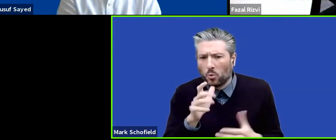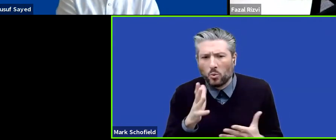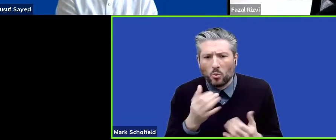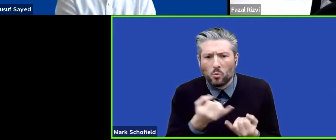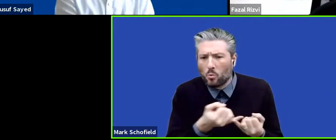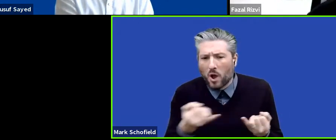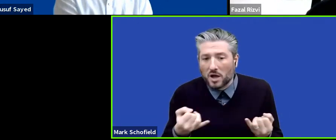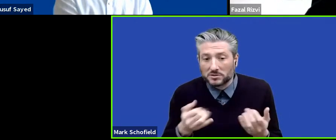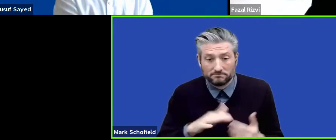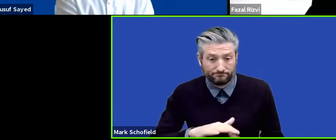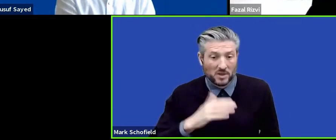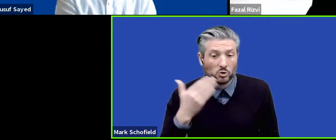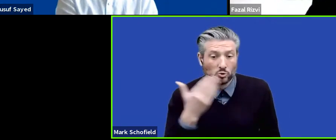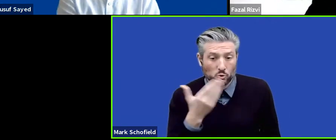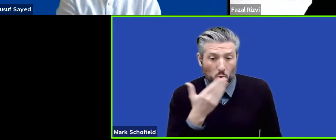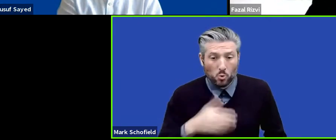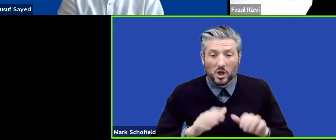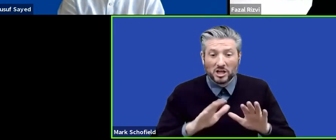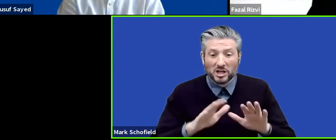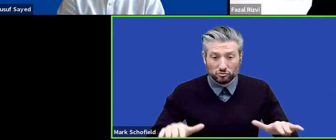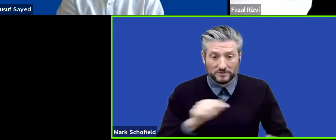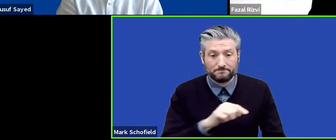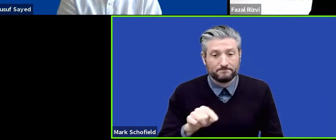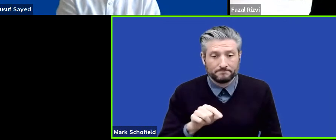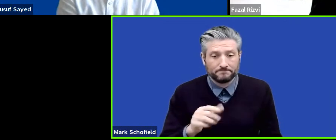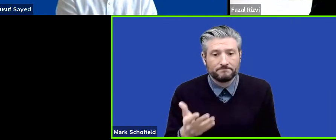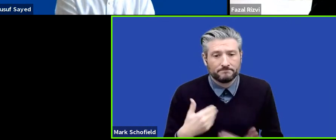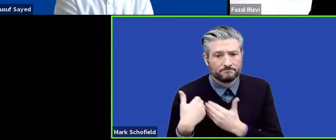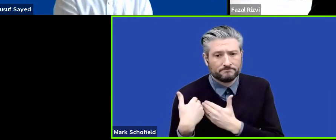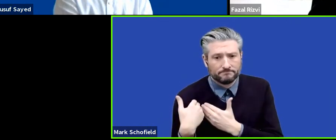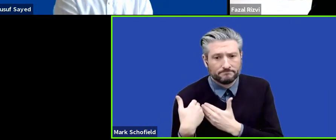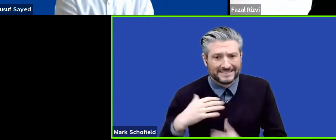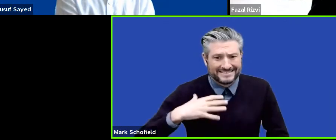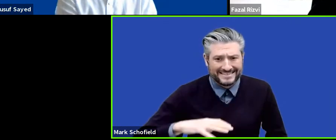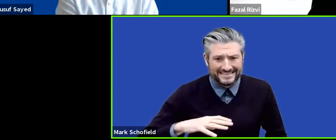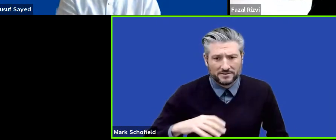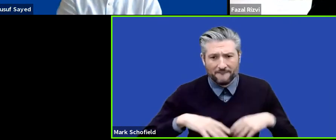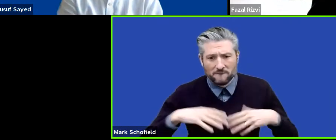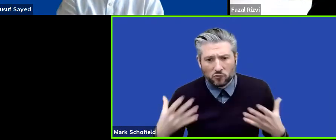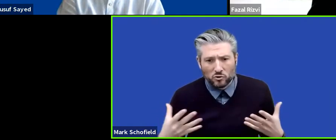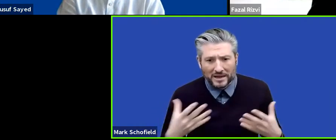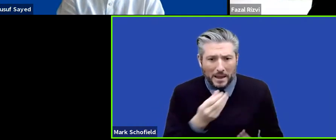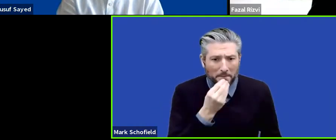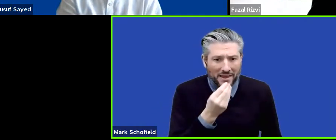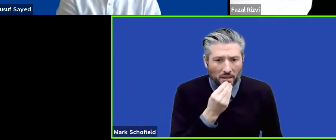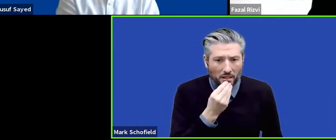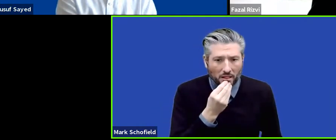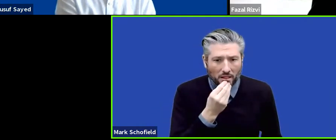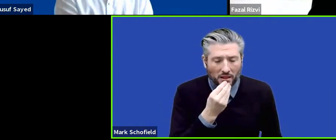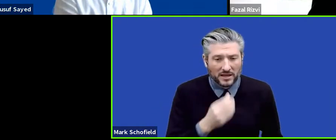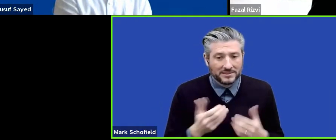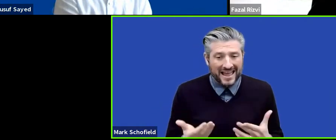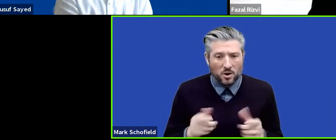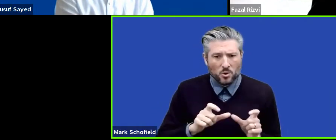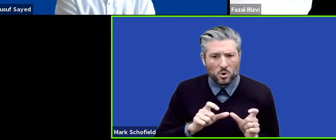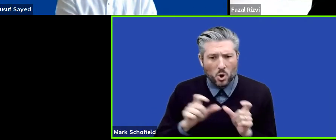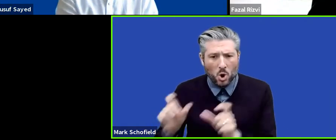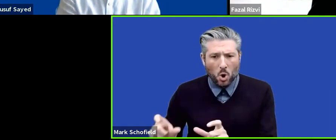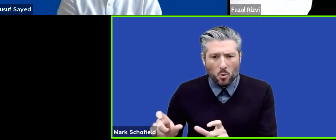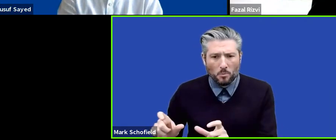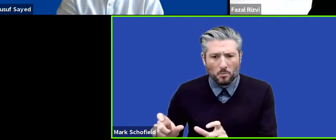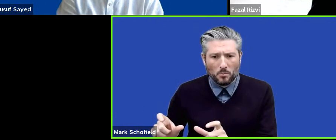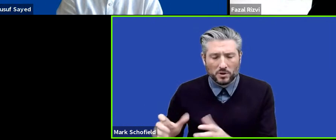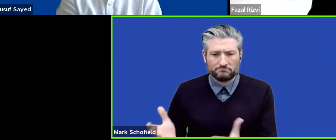free school meals or for whom schooling is the only source of a meal a day. In times of closure, not only